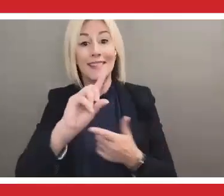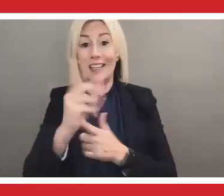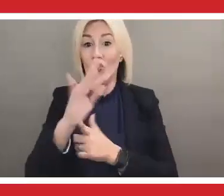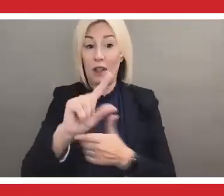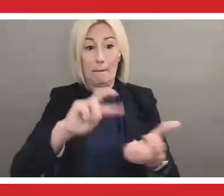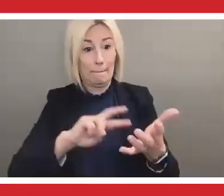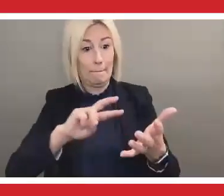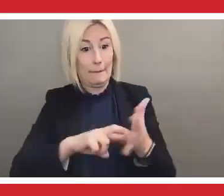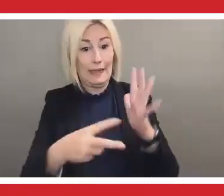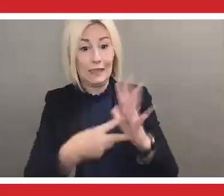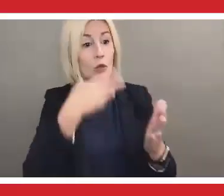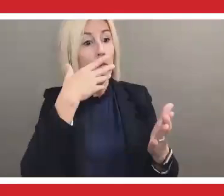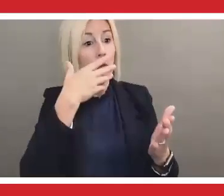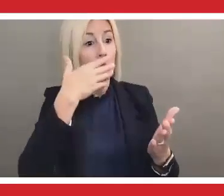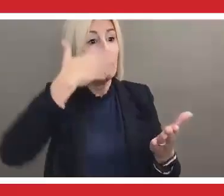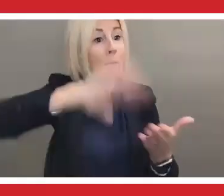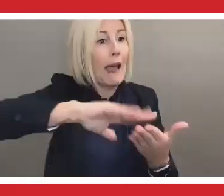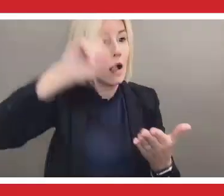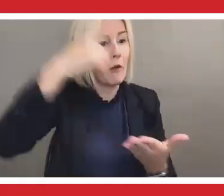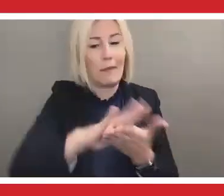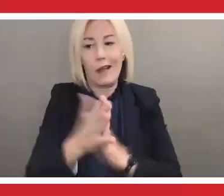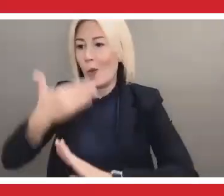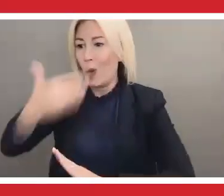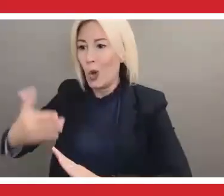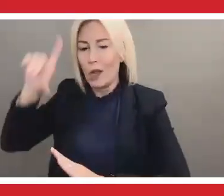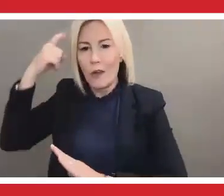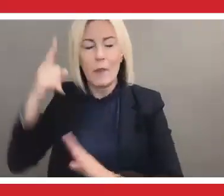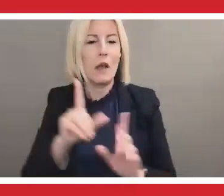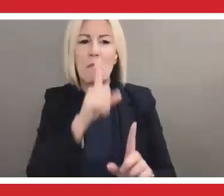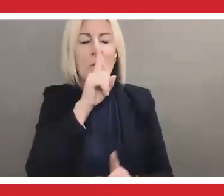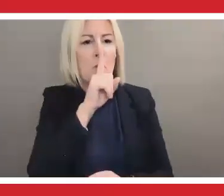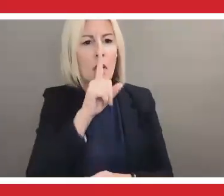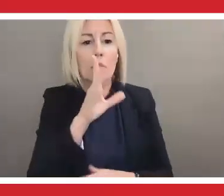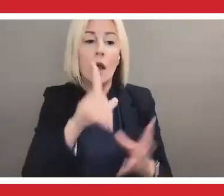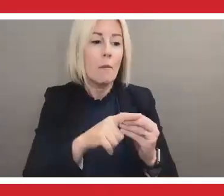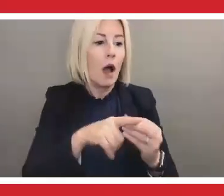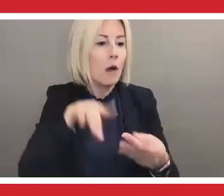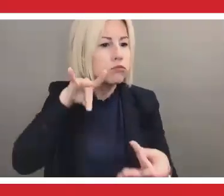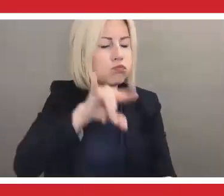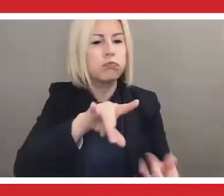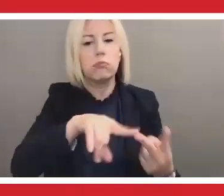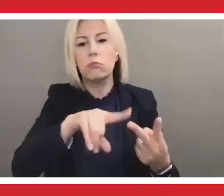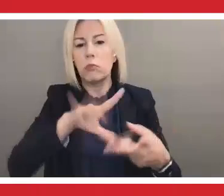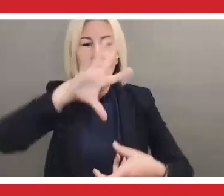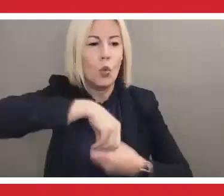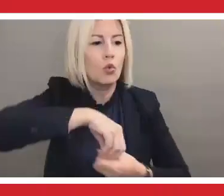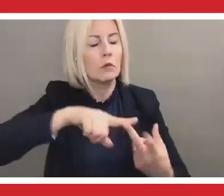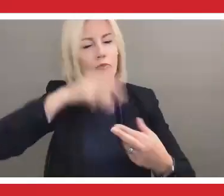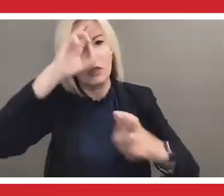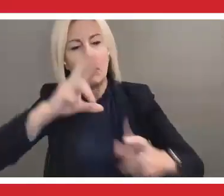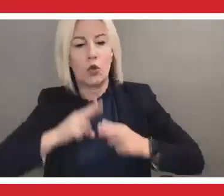government. Whether we're talking in terms of efficiency or inclusion or respect for human rights or whatever it might